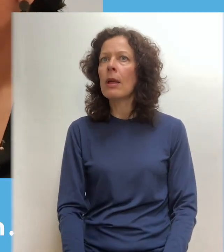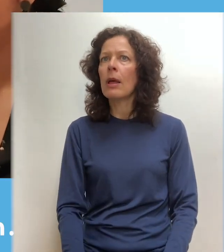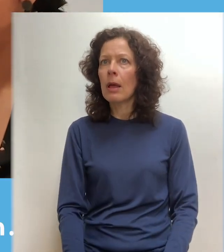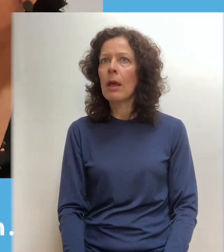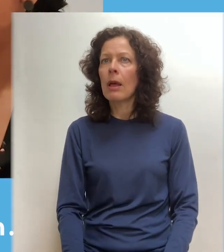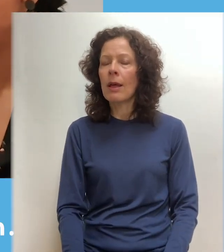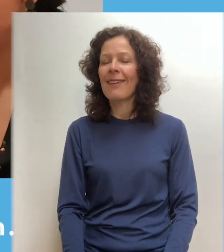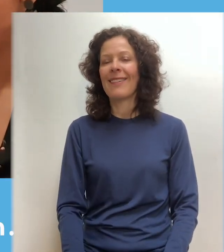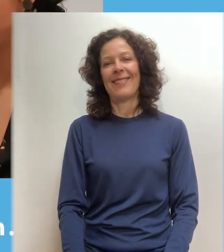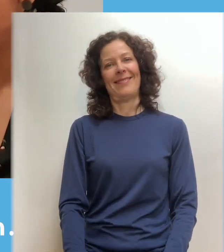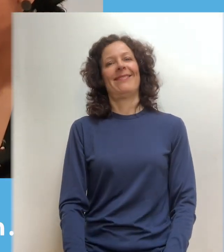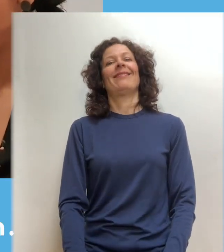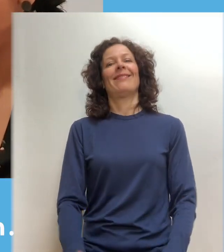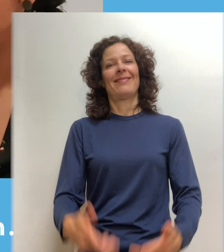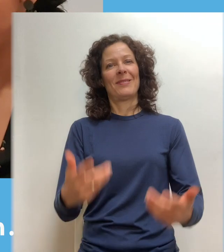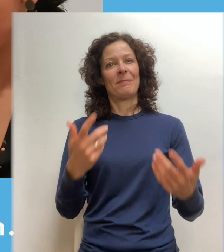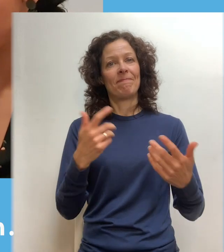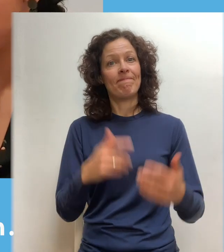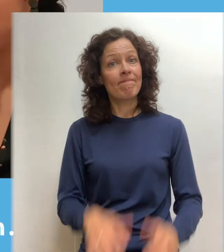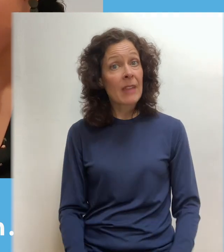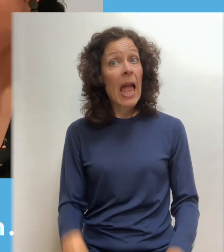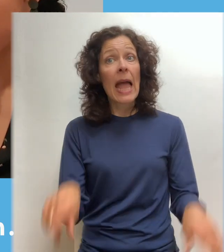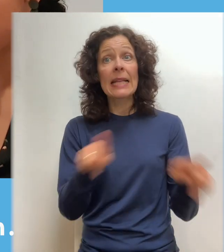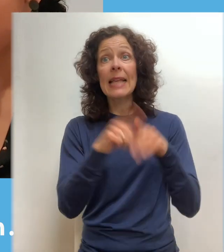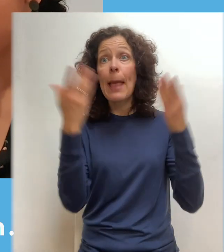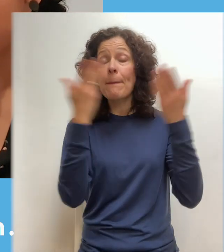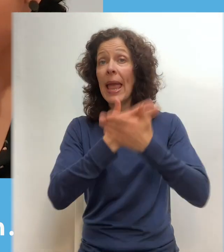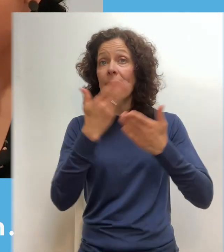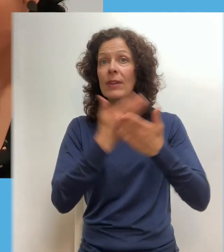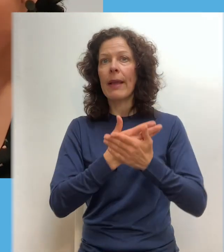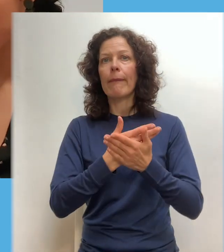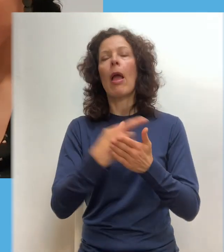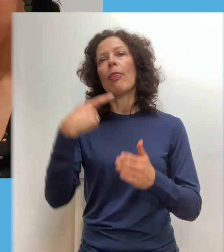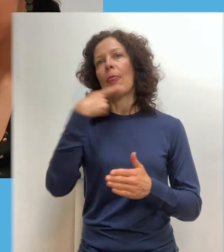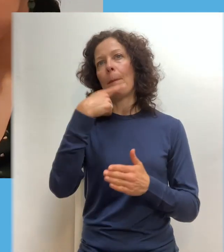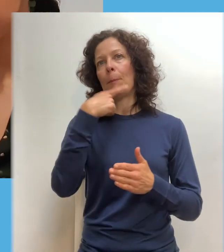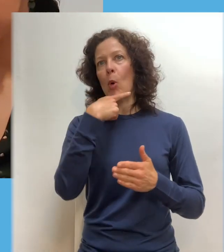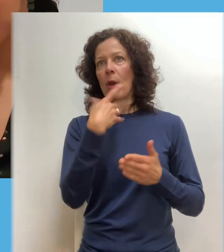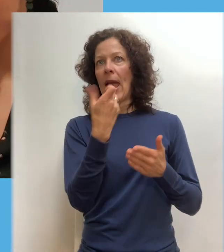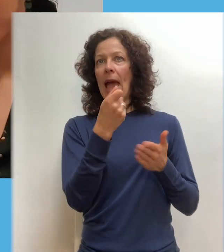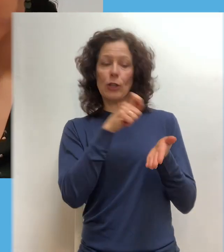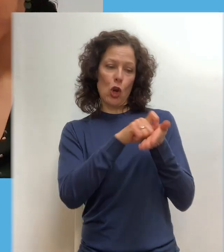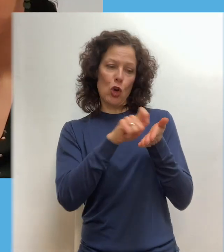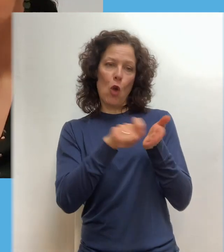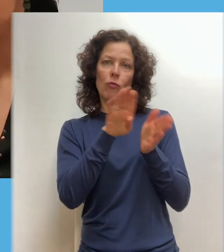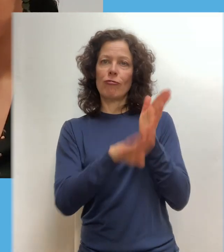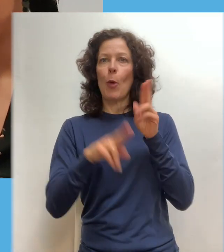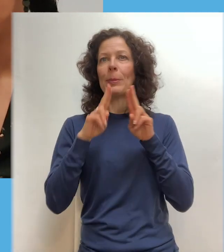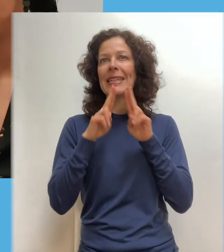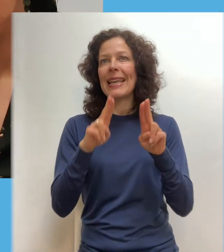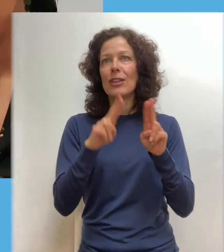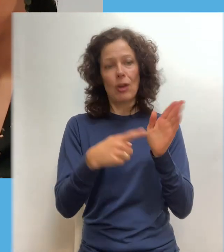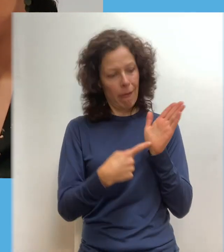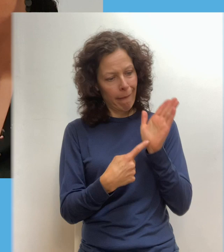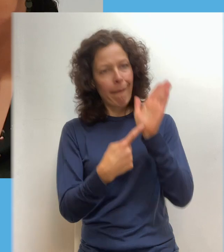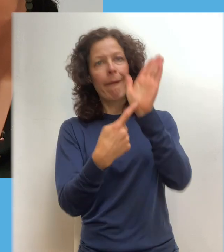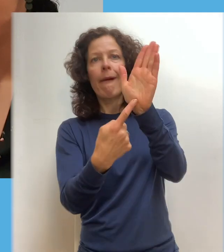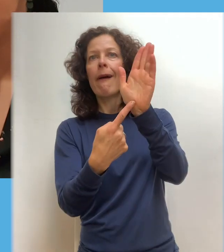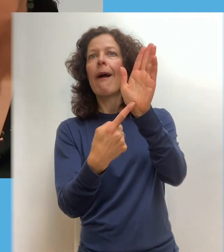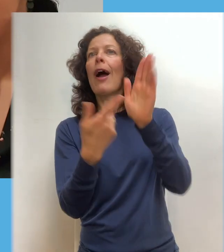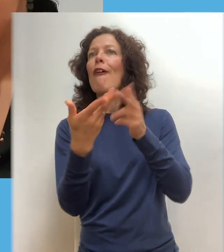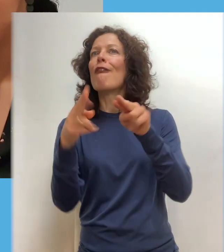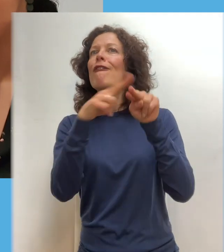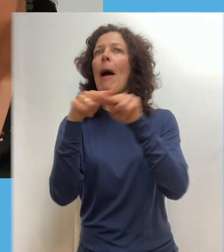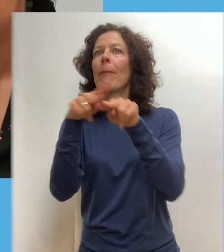That evening, Sonny showed his family a note from Mrs. Harmston. Who'd have thought all this homework stuff would have been